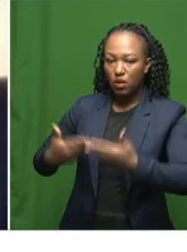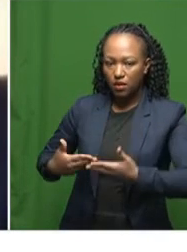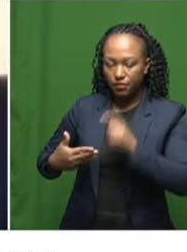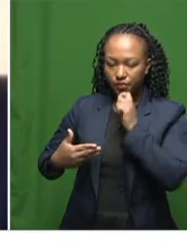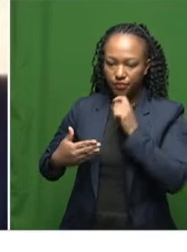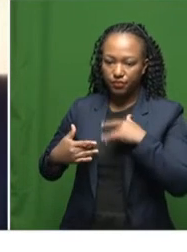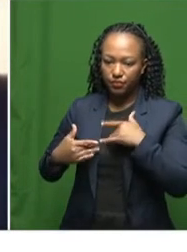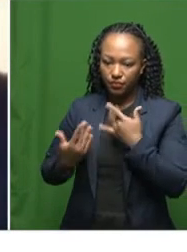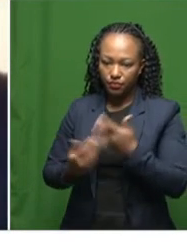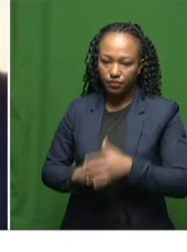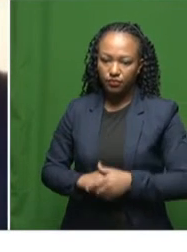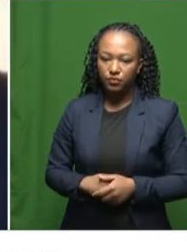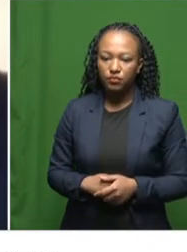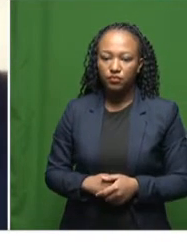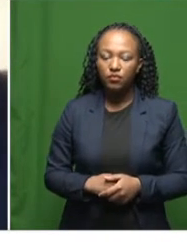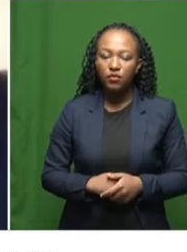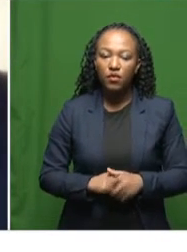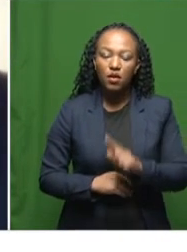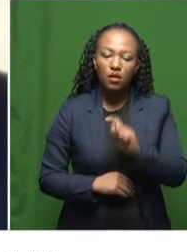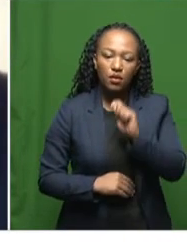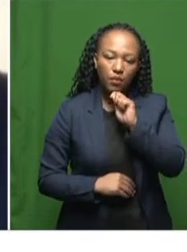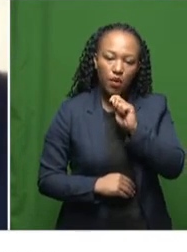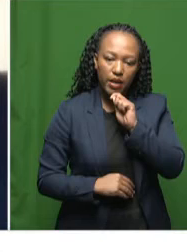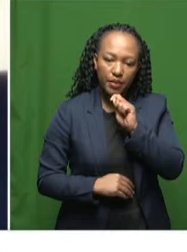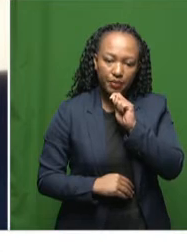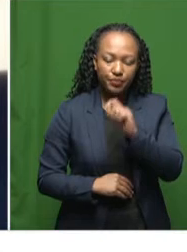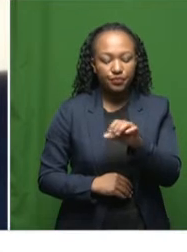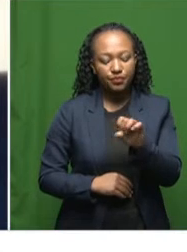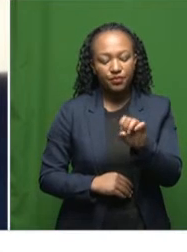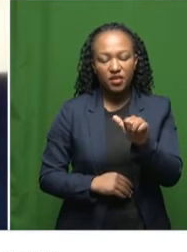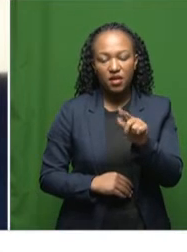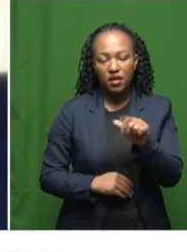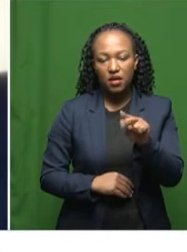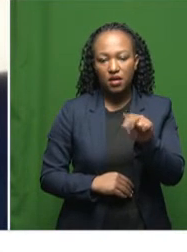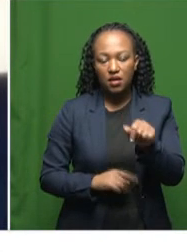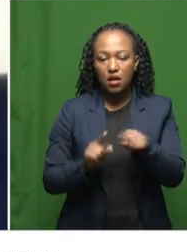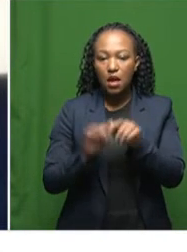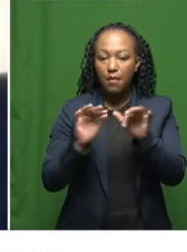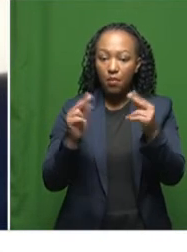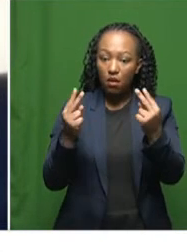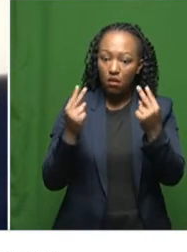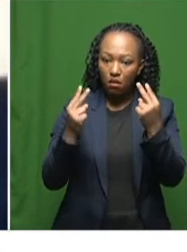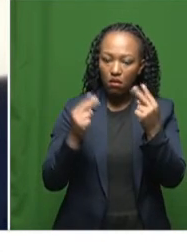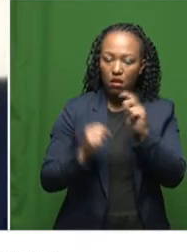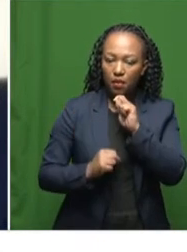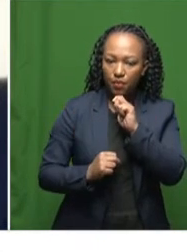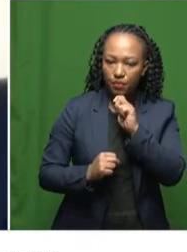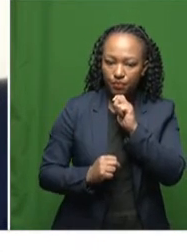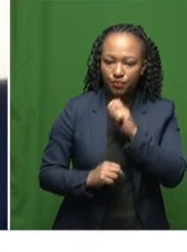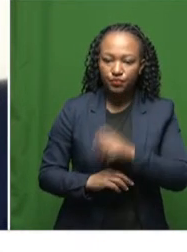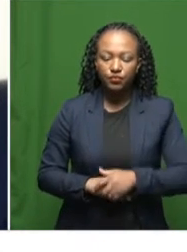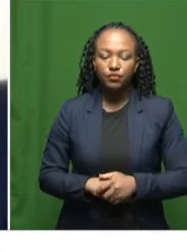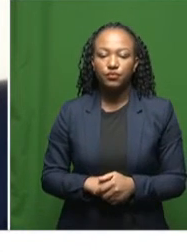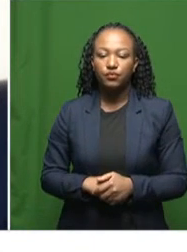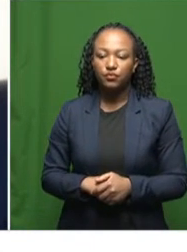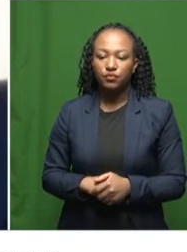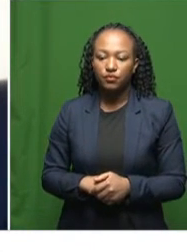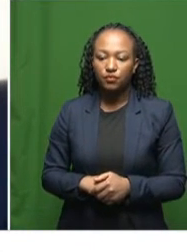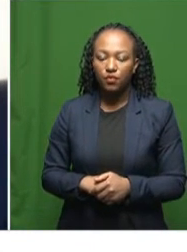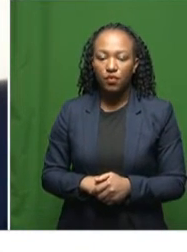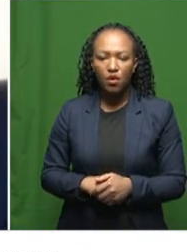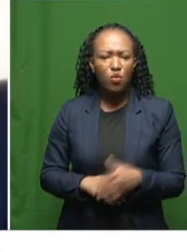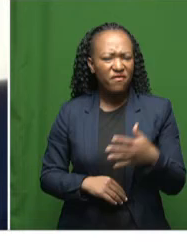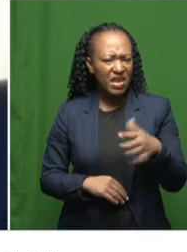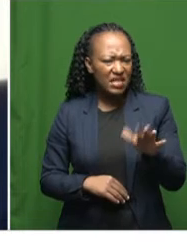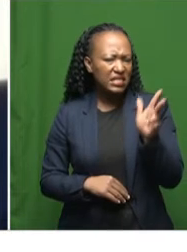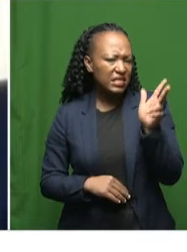Live. Good morning, Sakina, and good morning to your viewers. So we've heard a few different amounts when it